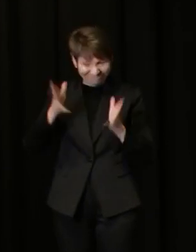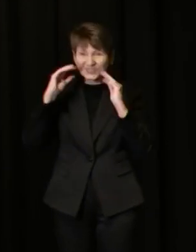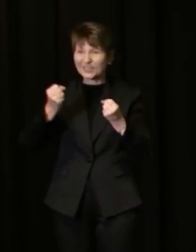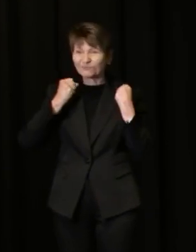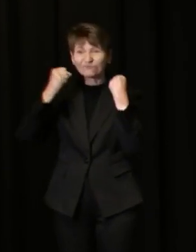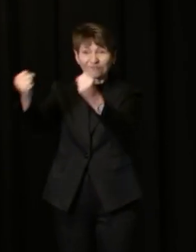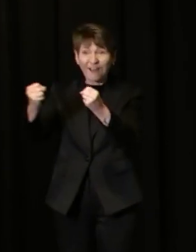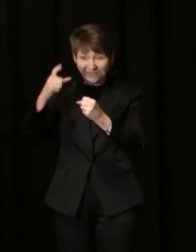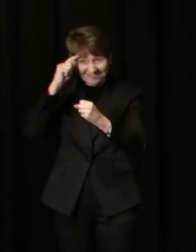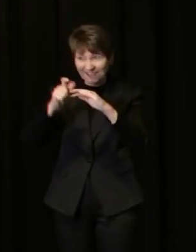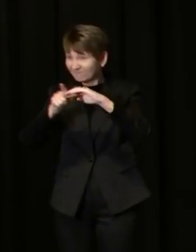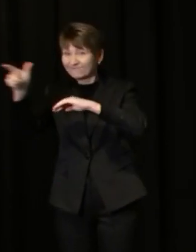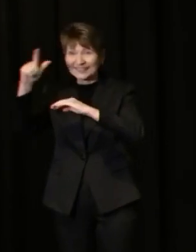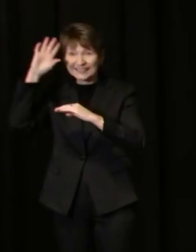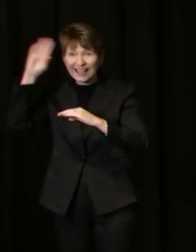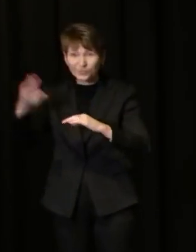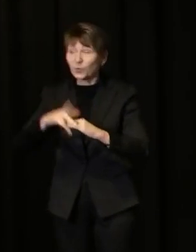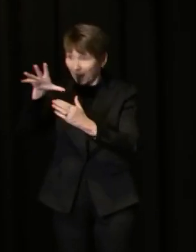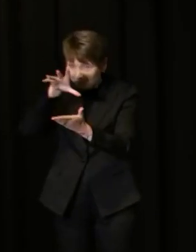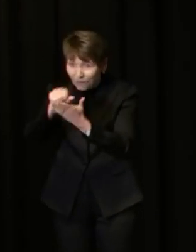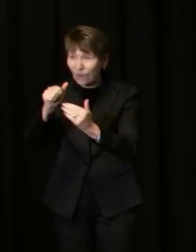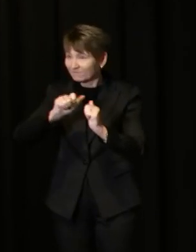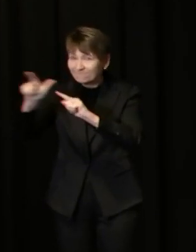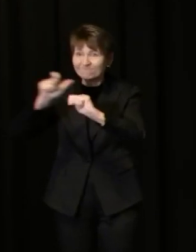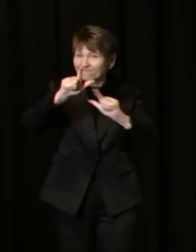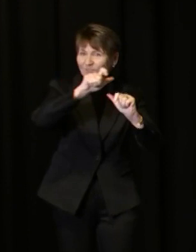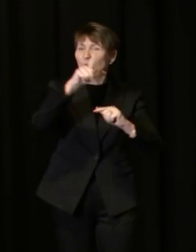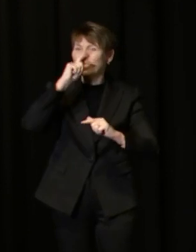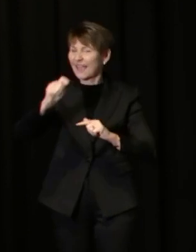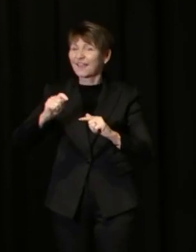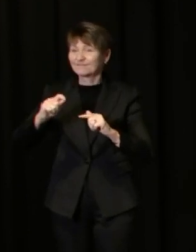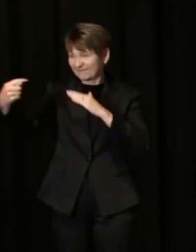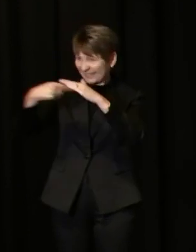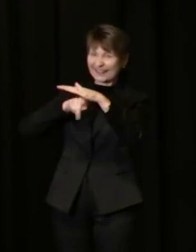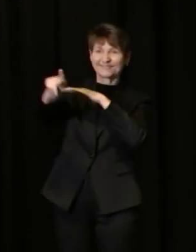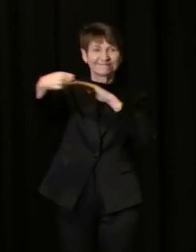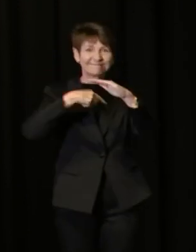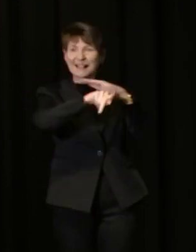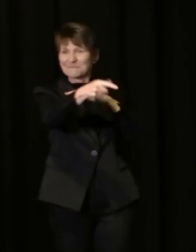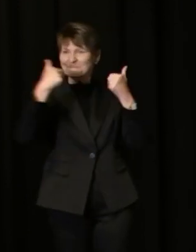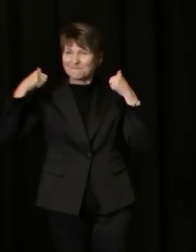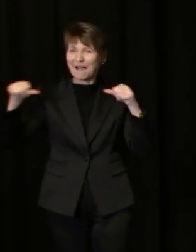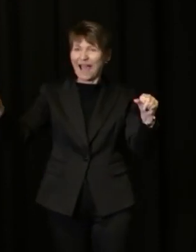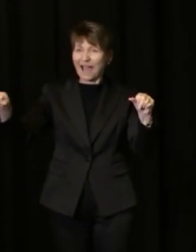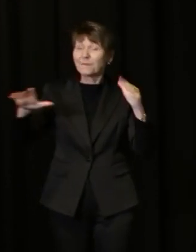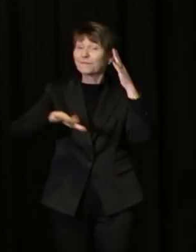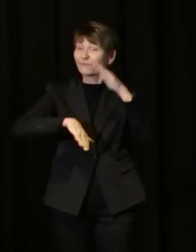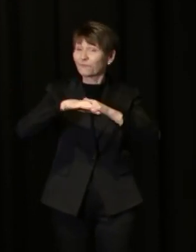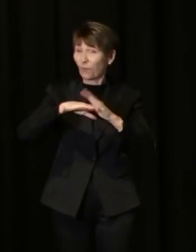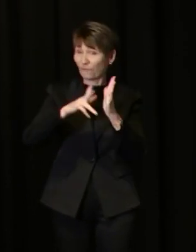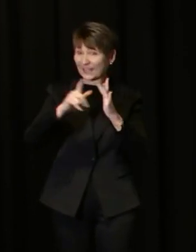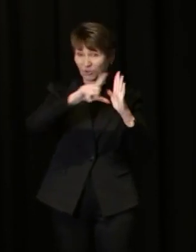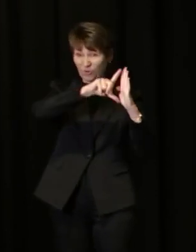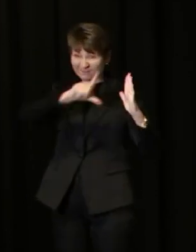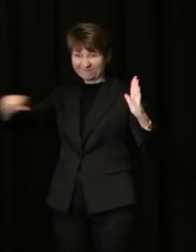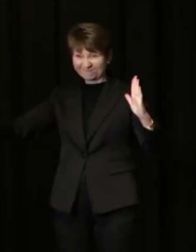book holidays, to do all sorts of different things. Hopefully that is positive news for everybody. I would just say that just